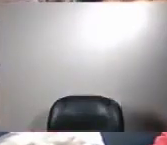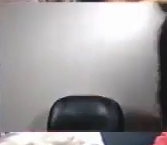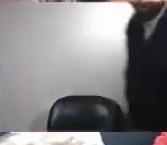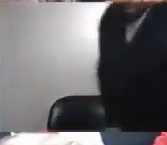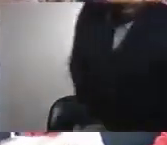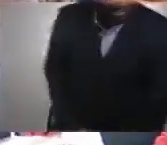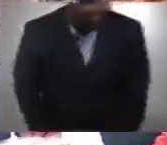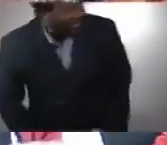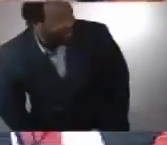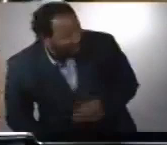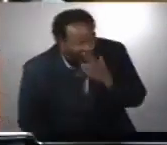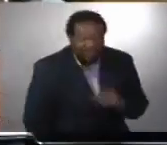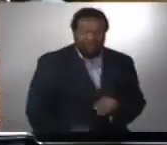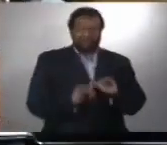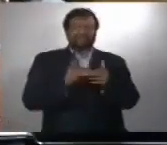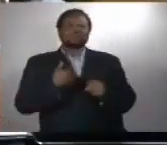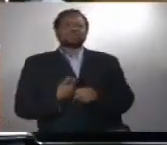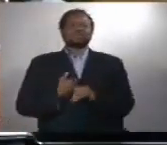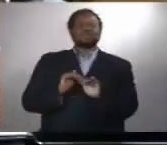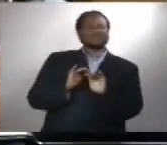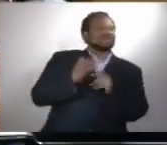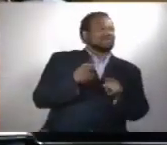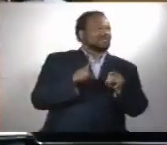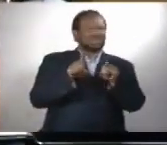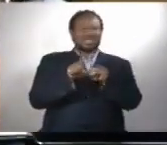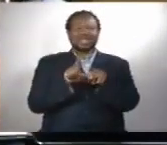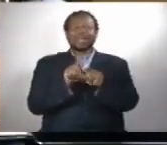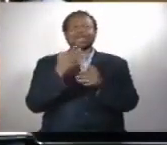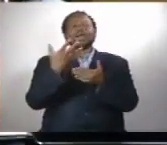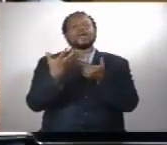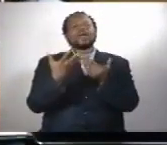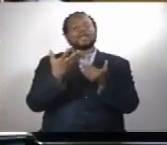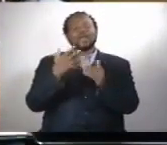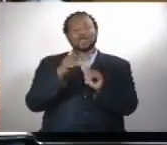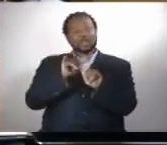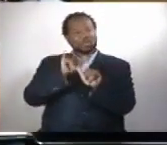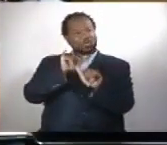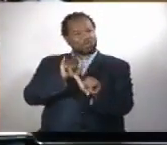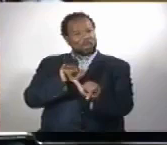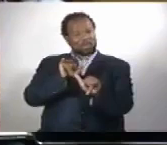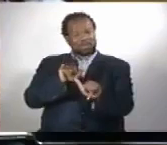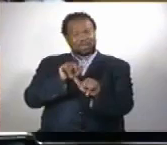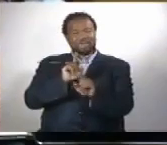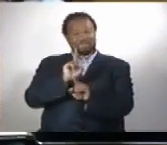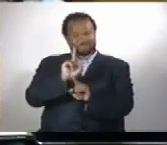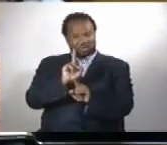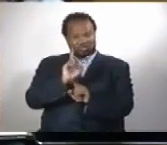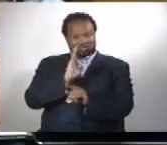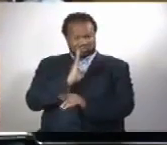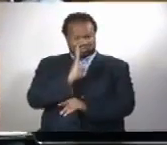Honourable Members, when we're still in the middle of something, let's just wait till we finish dealing with this issue.